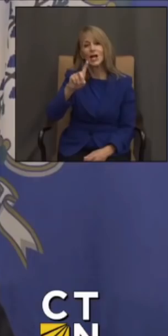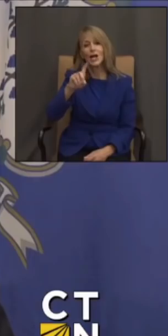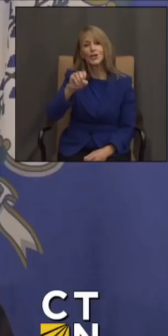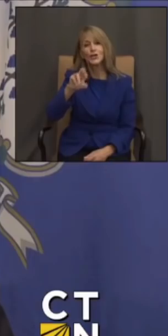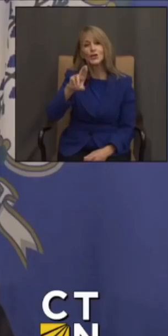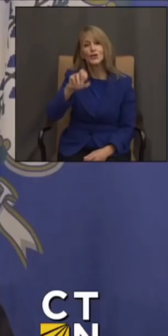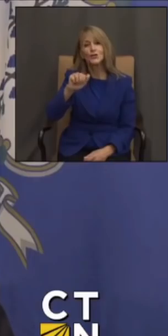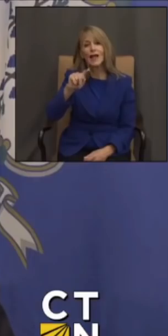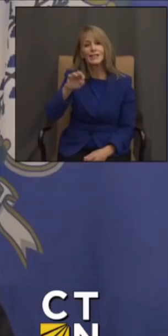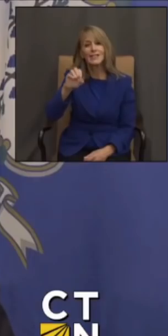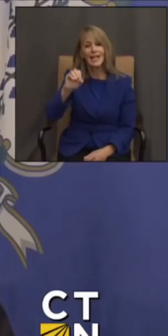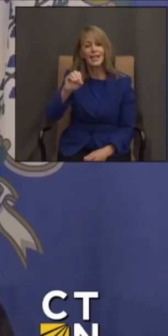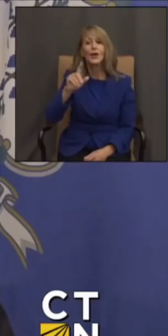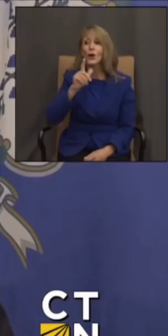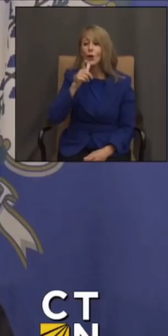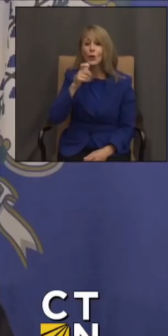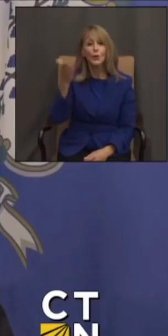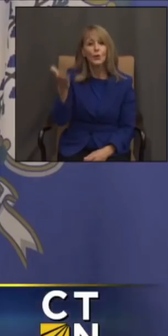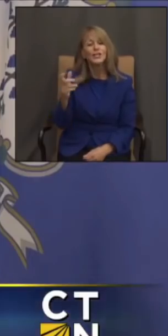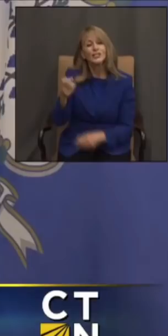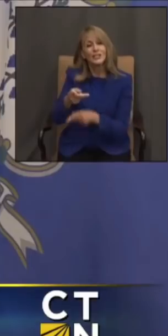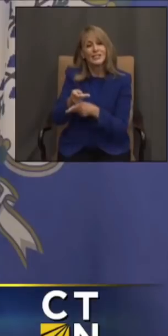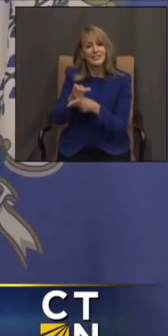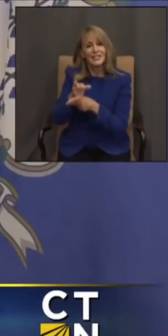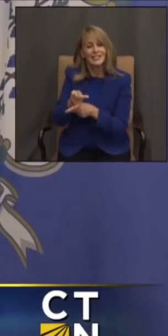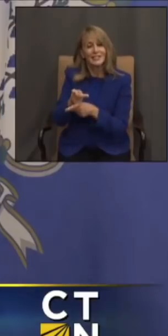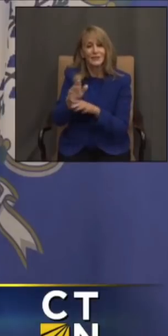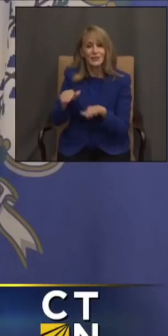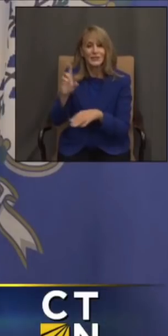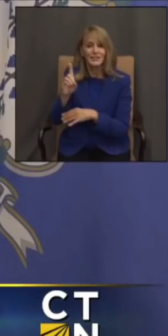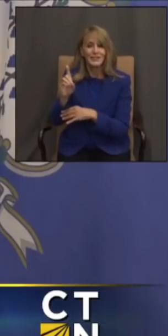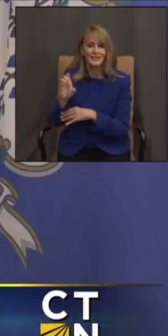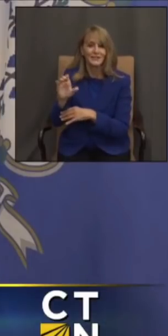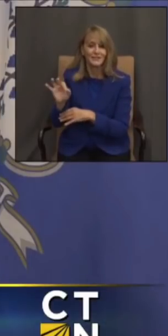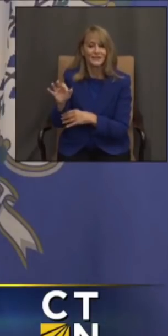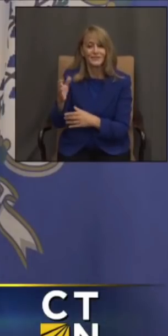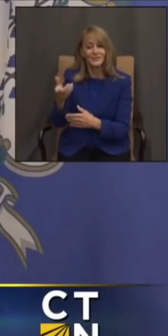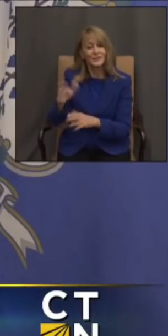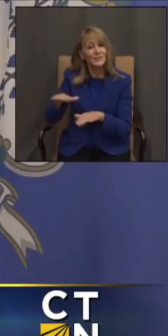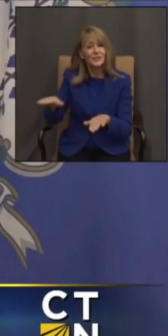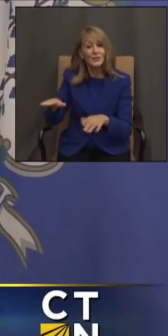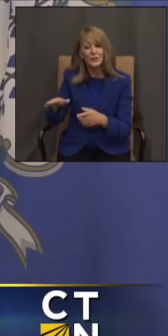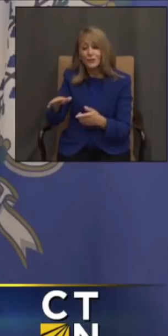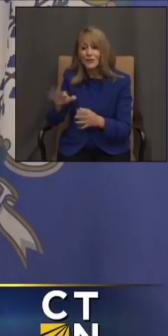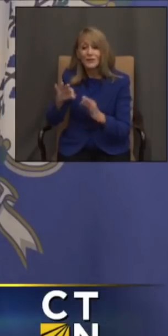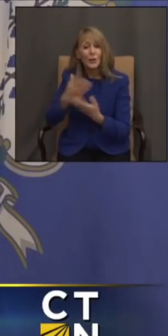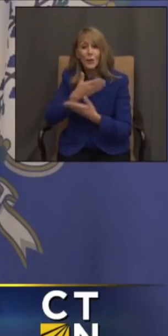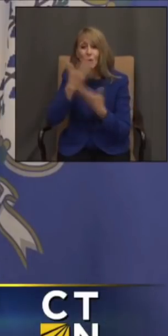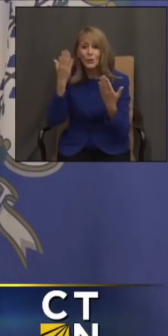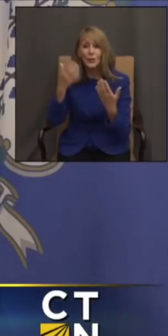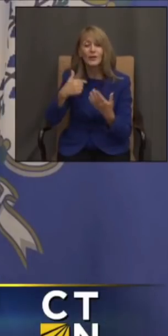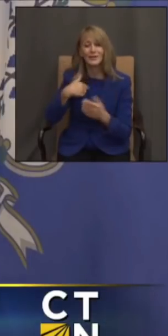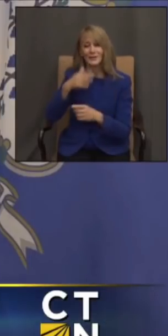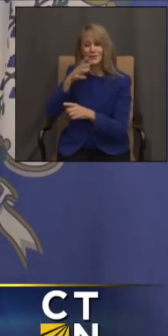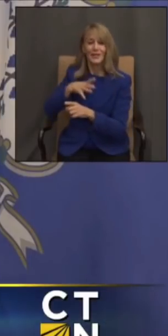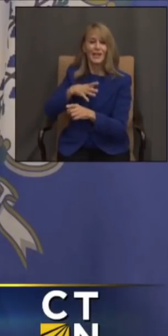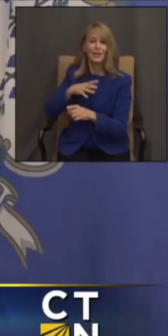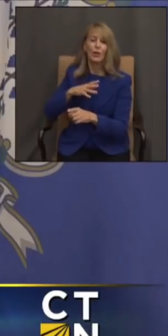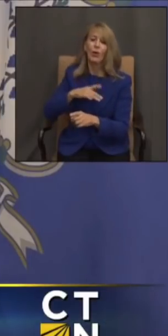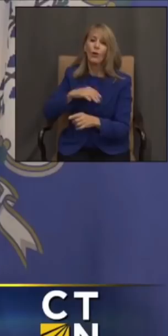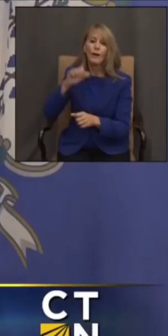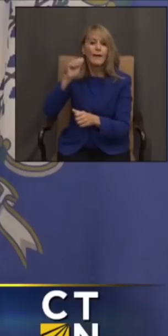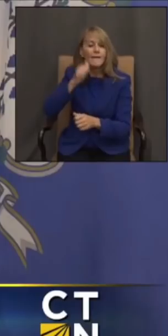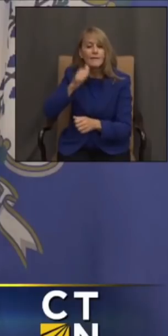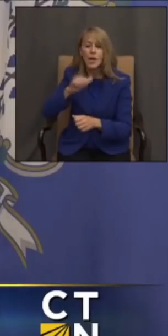She cares for the kids who otherwise may not have a family, and works every day to make sure their